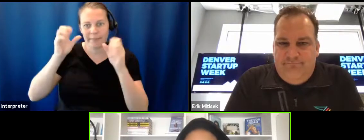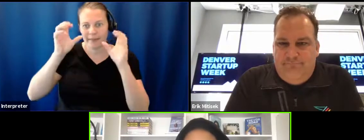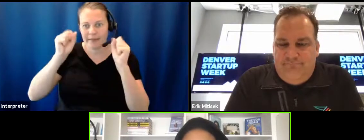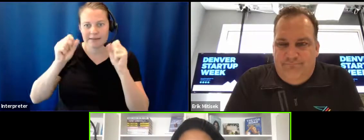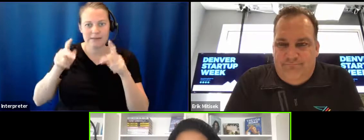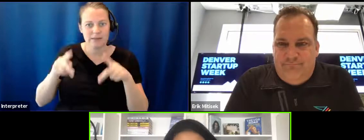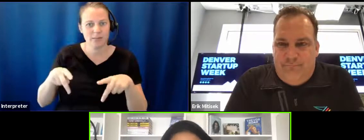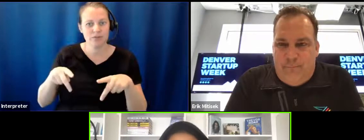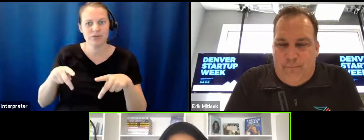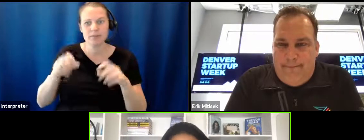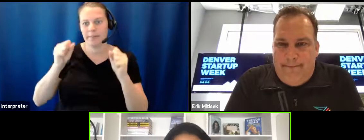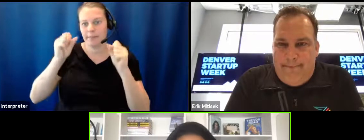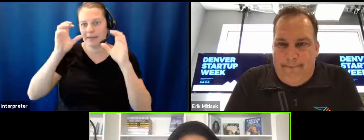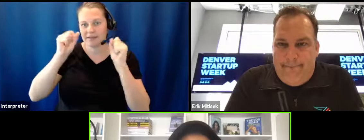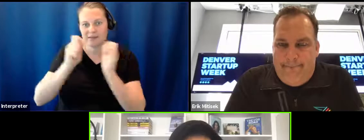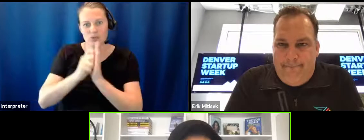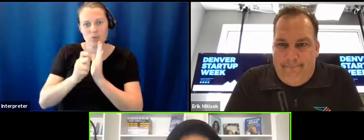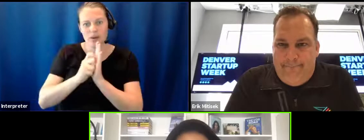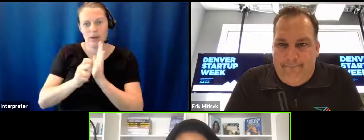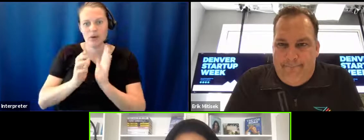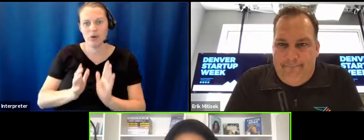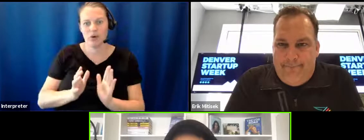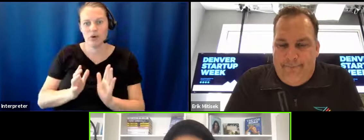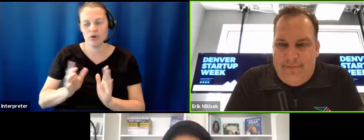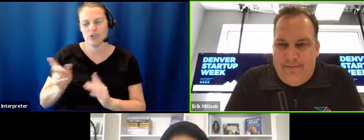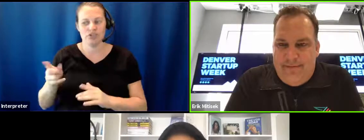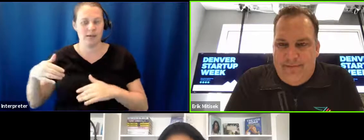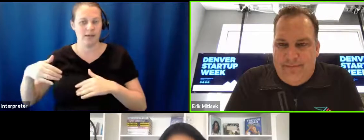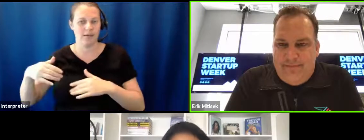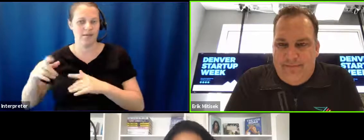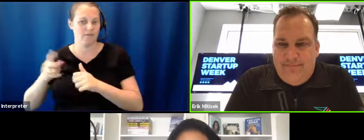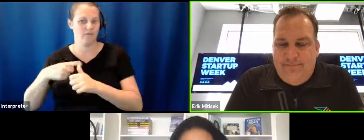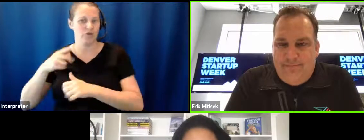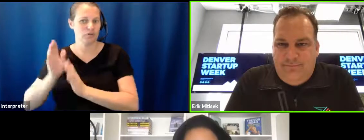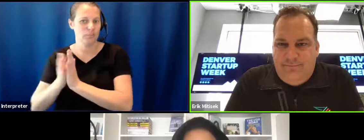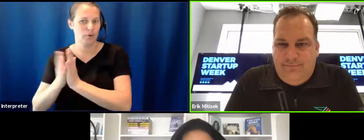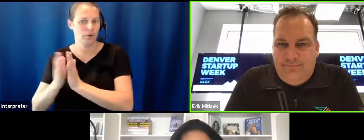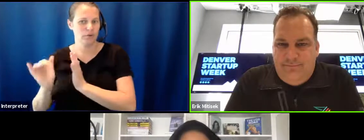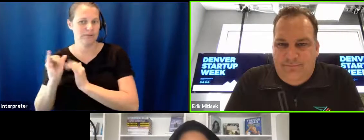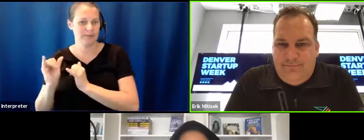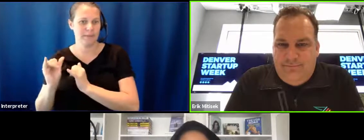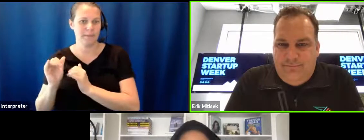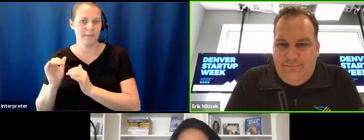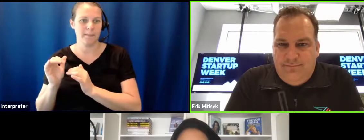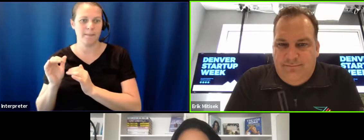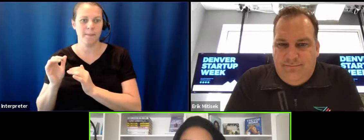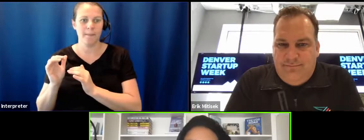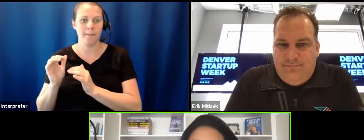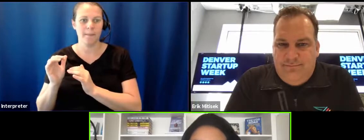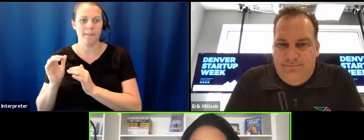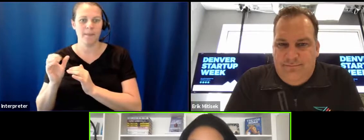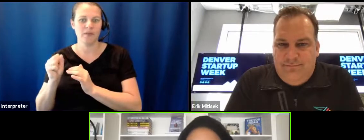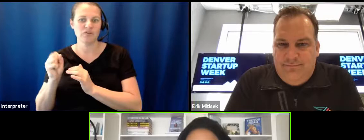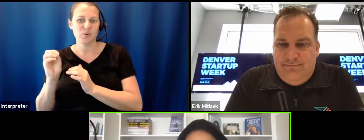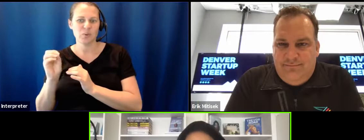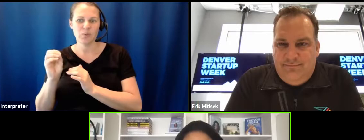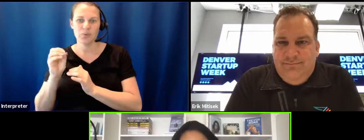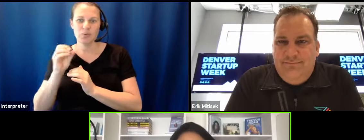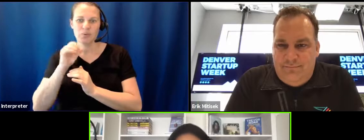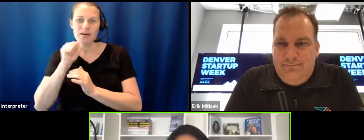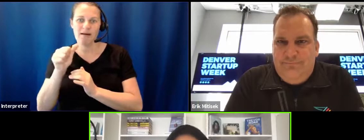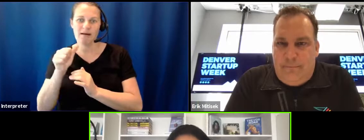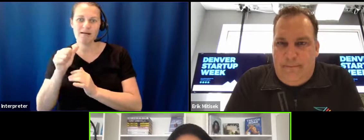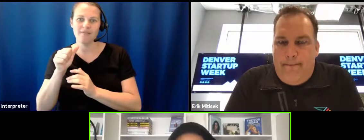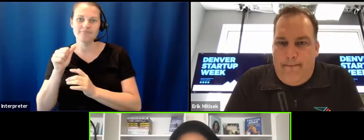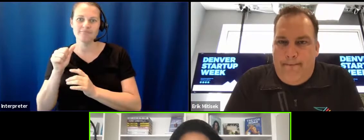amazing writer, although she had never written a book before, which was really fun to kind of, not go in a traditional route. And to